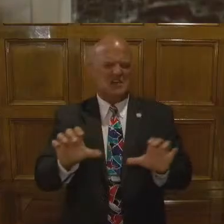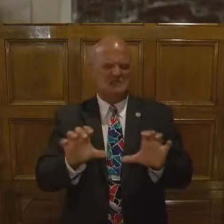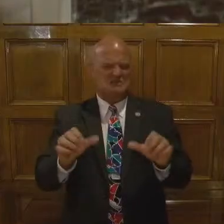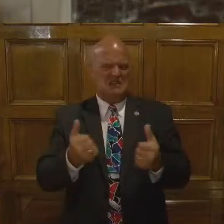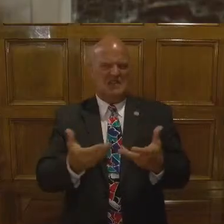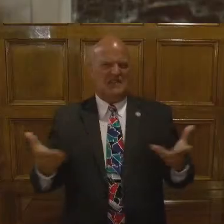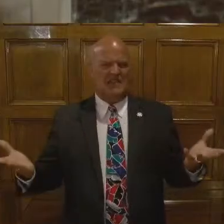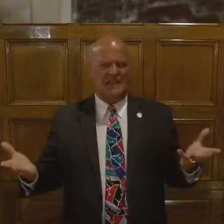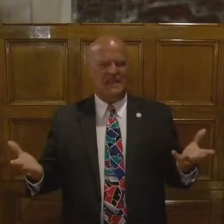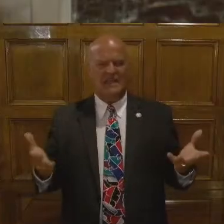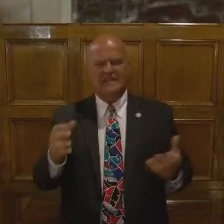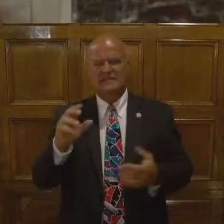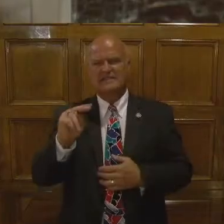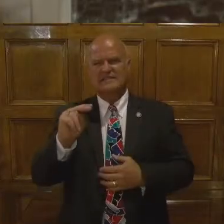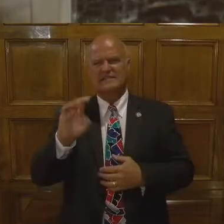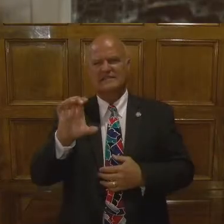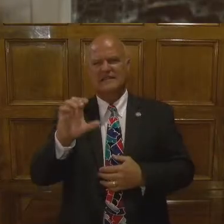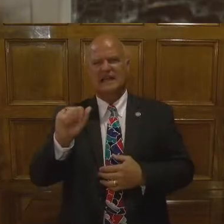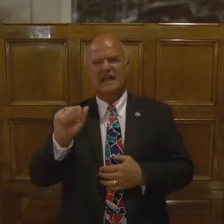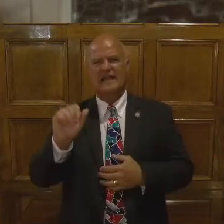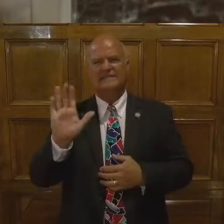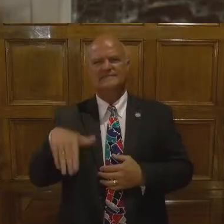And